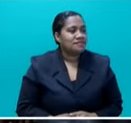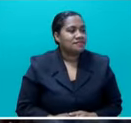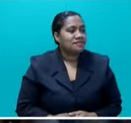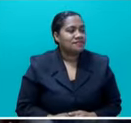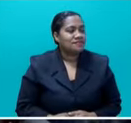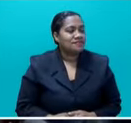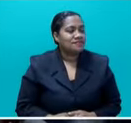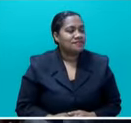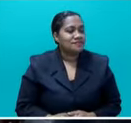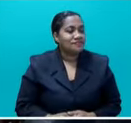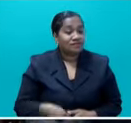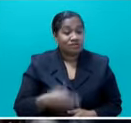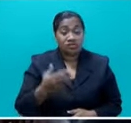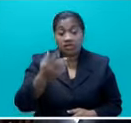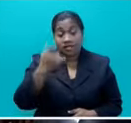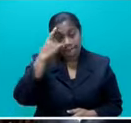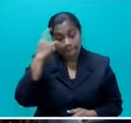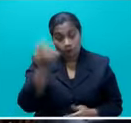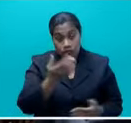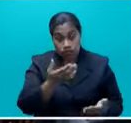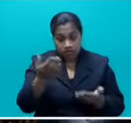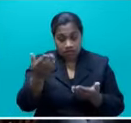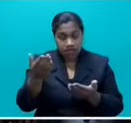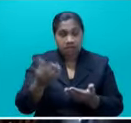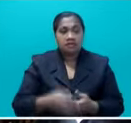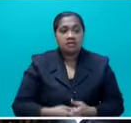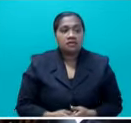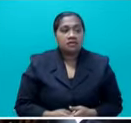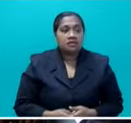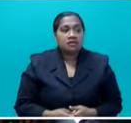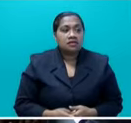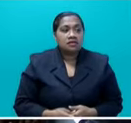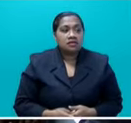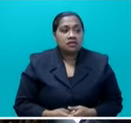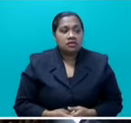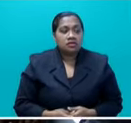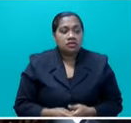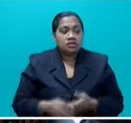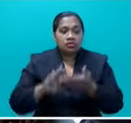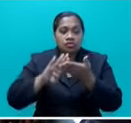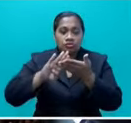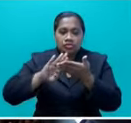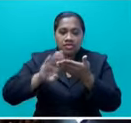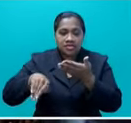on that motion that we delete clause 6.